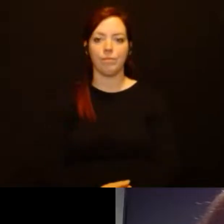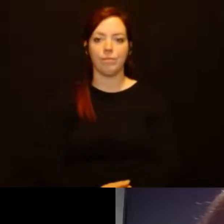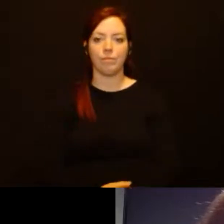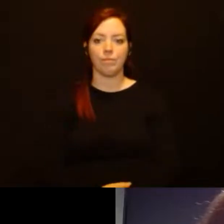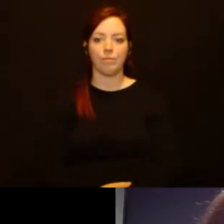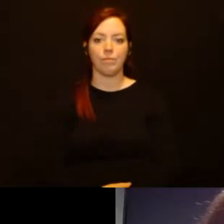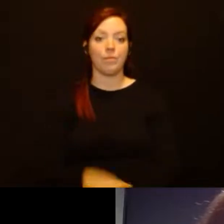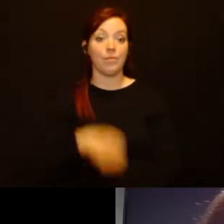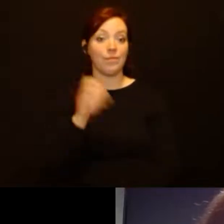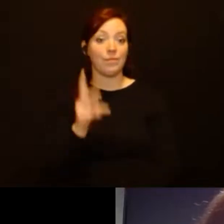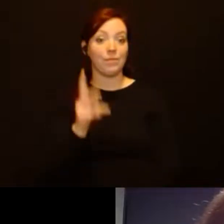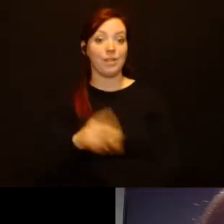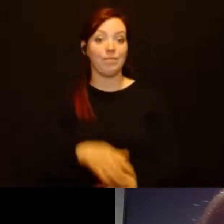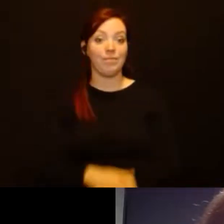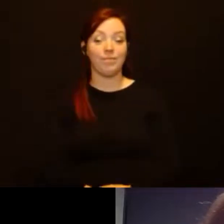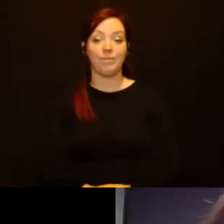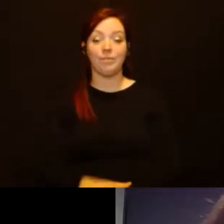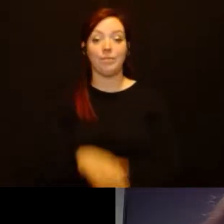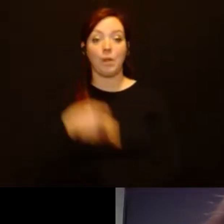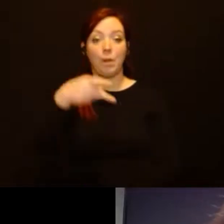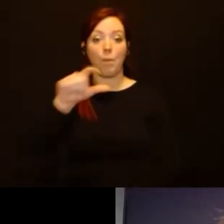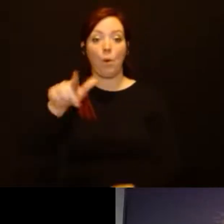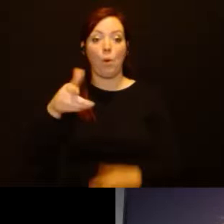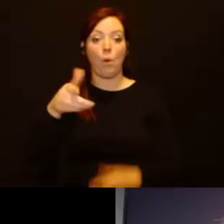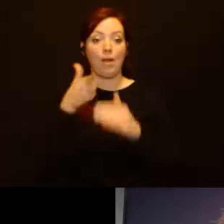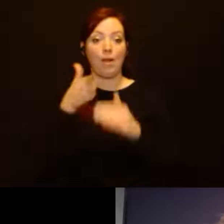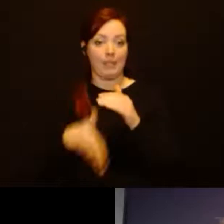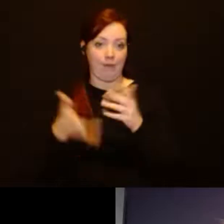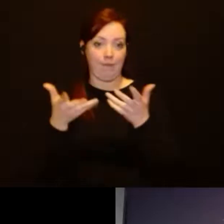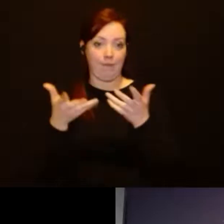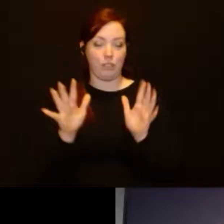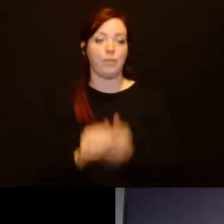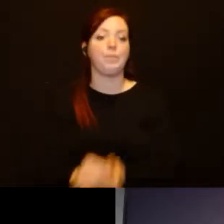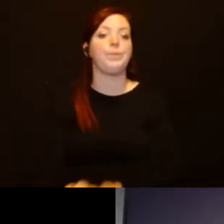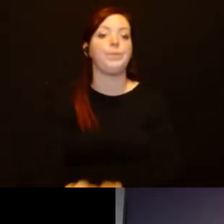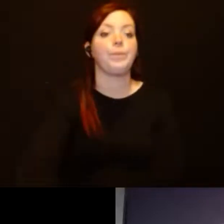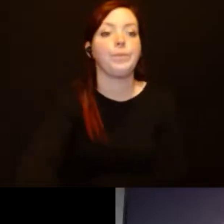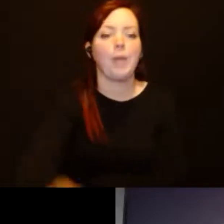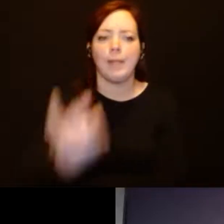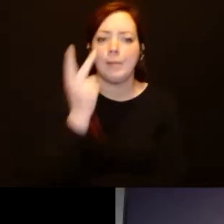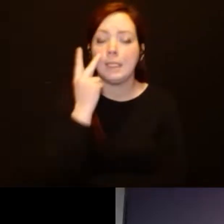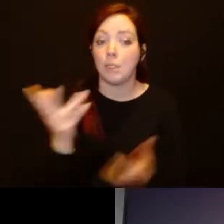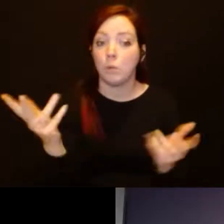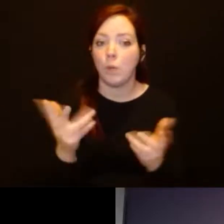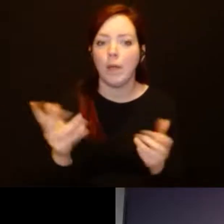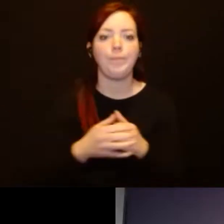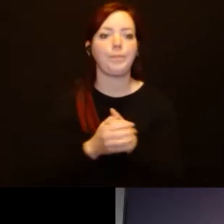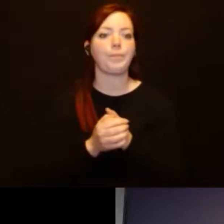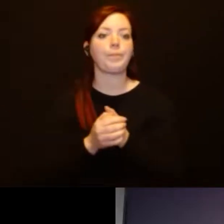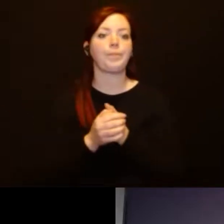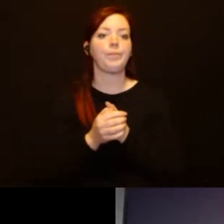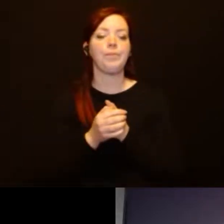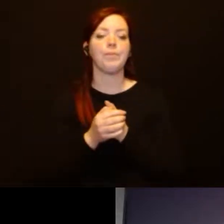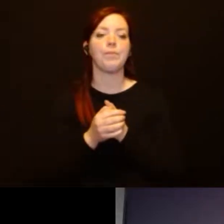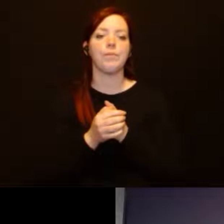Okay, we're going to end the poll now. And what we are seeing is that the level